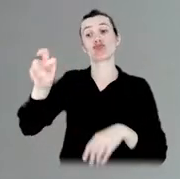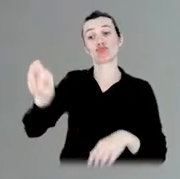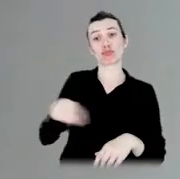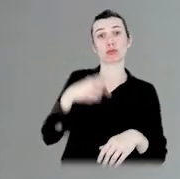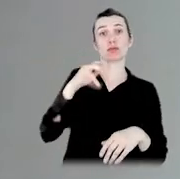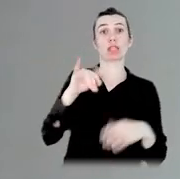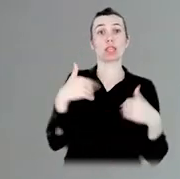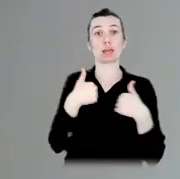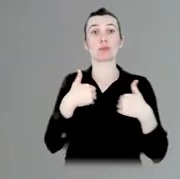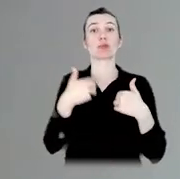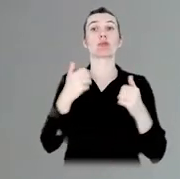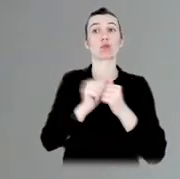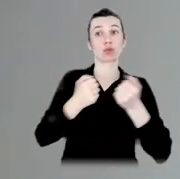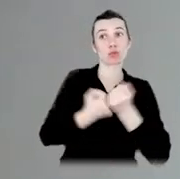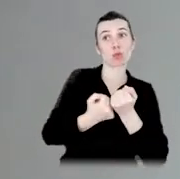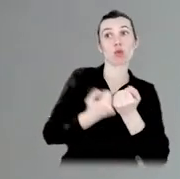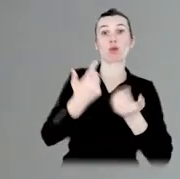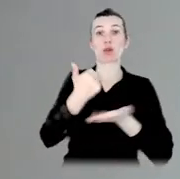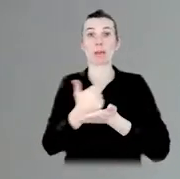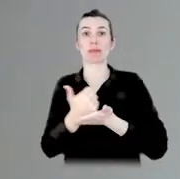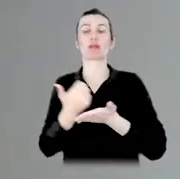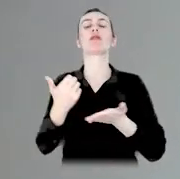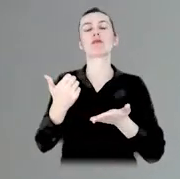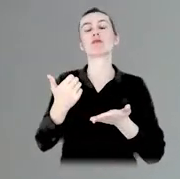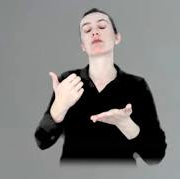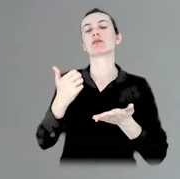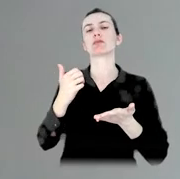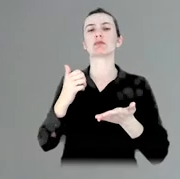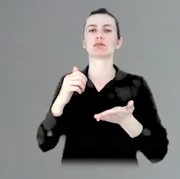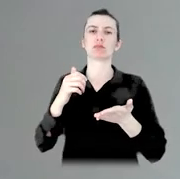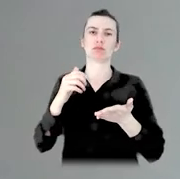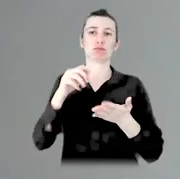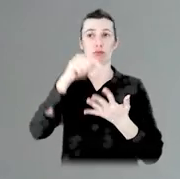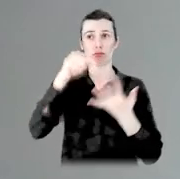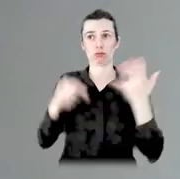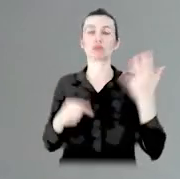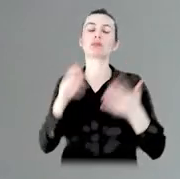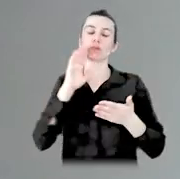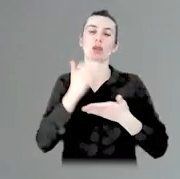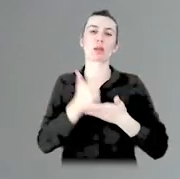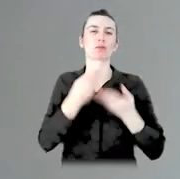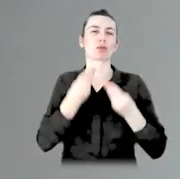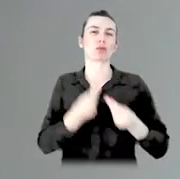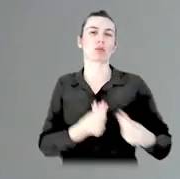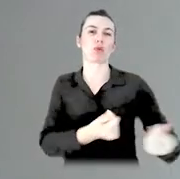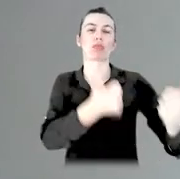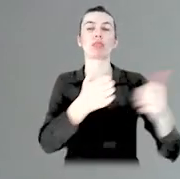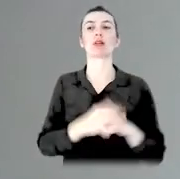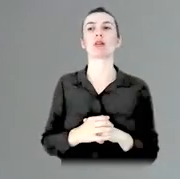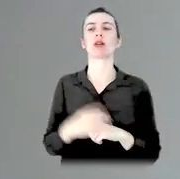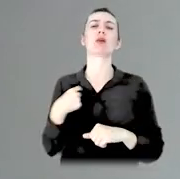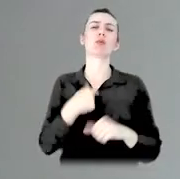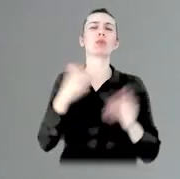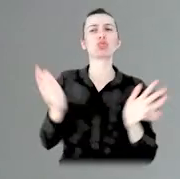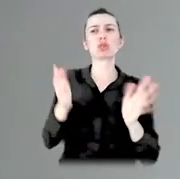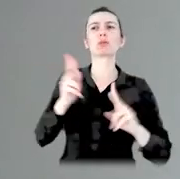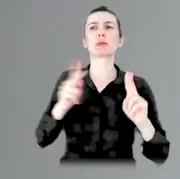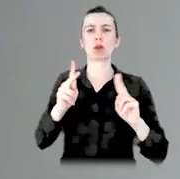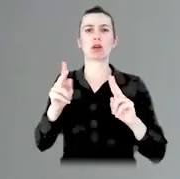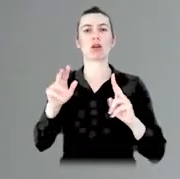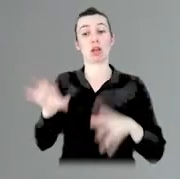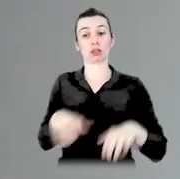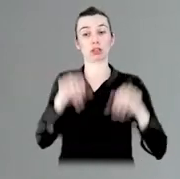and support, all can make it much more likely that it will work. And, you know, we like our adopters to adopt with the idea it's a